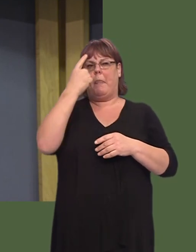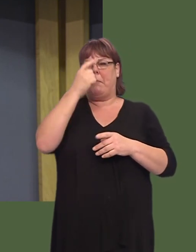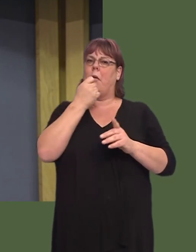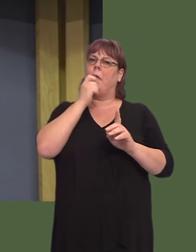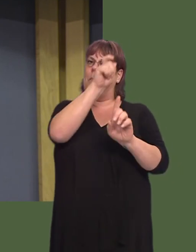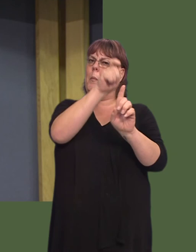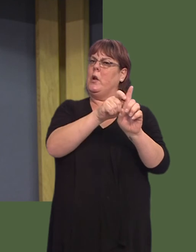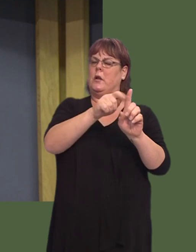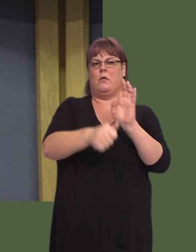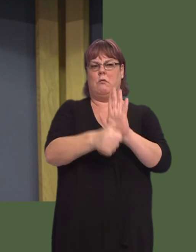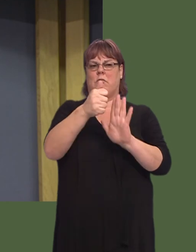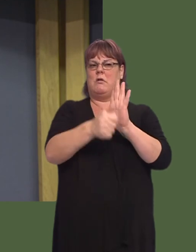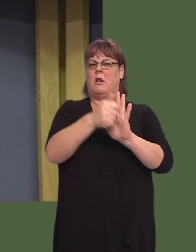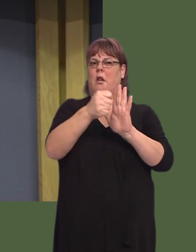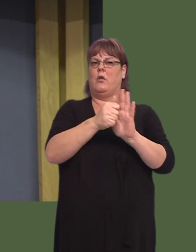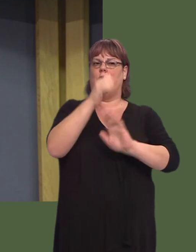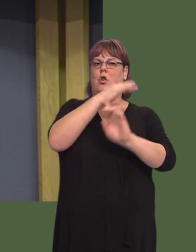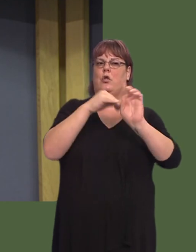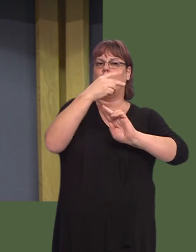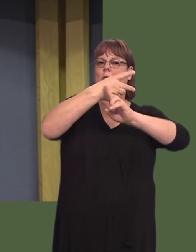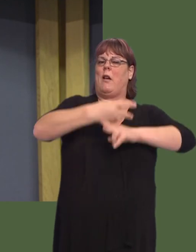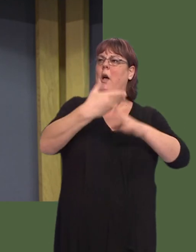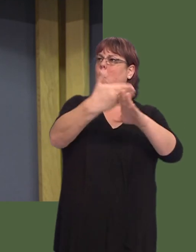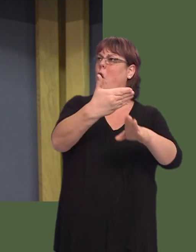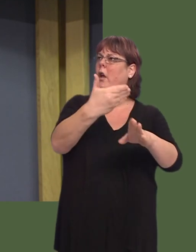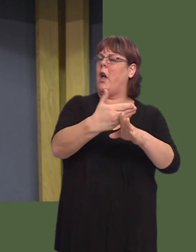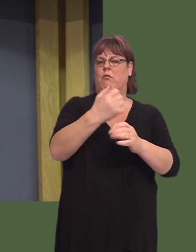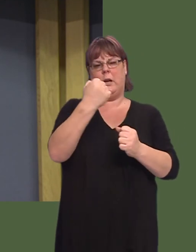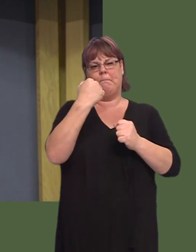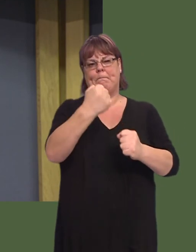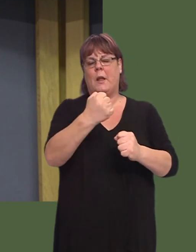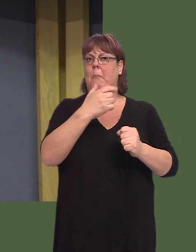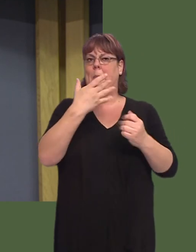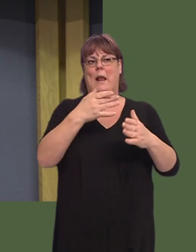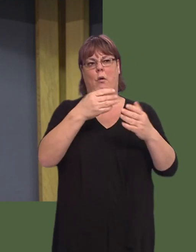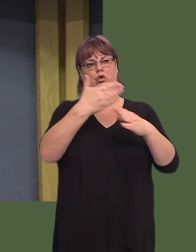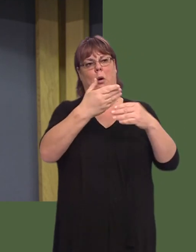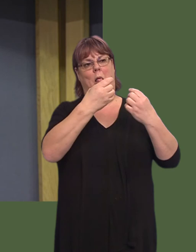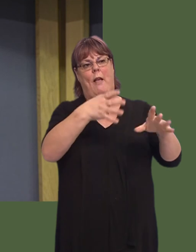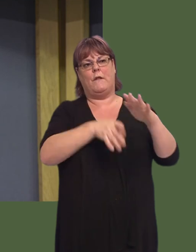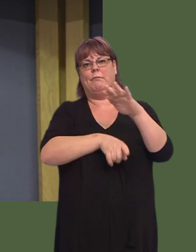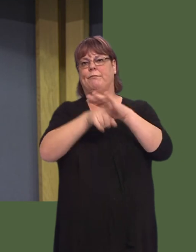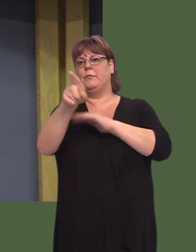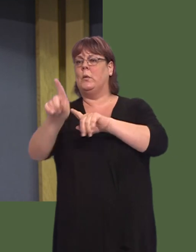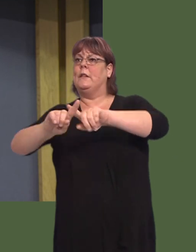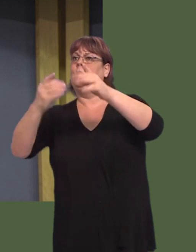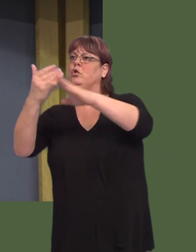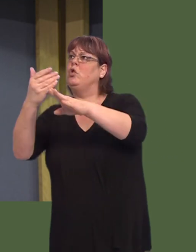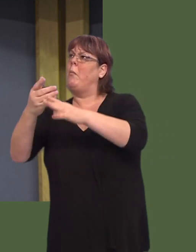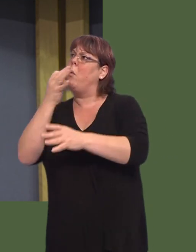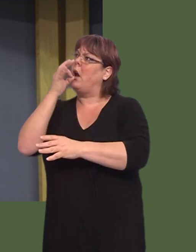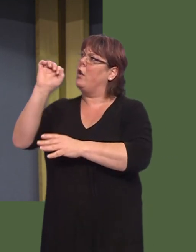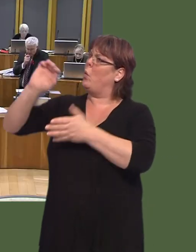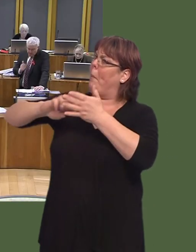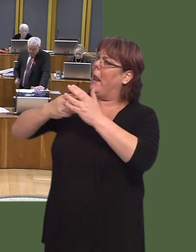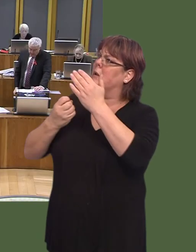a dedicated and skilled social care worker, leaving the profession. Could the First Minister provide an update on how far these plans have